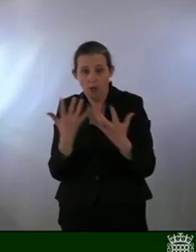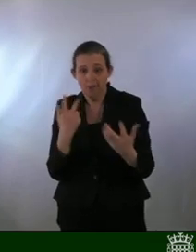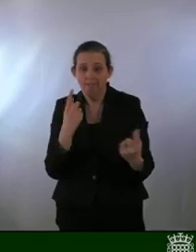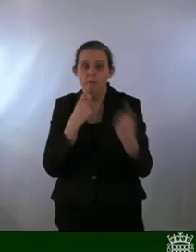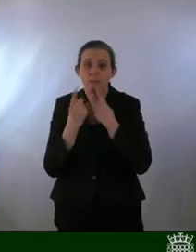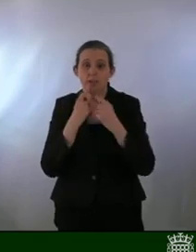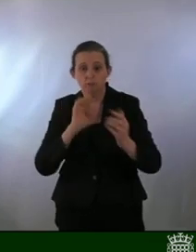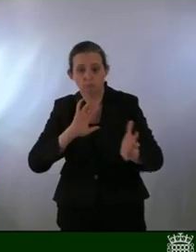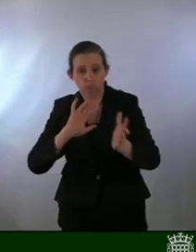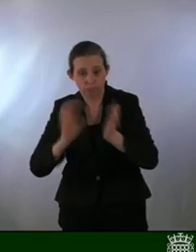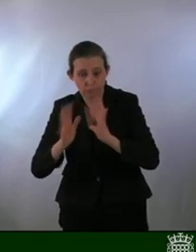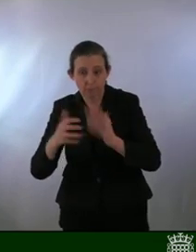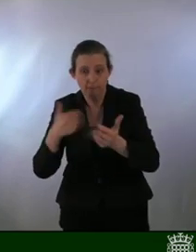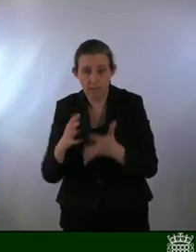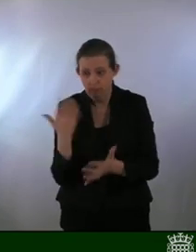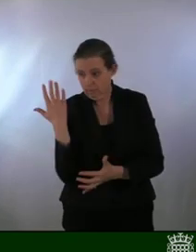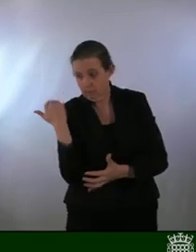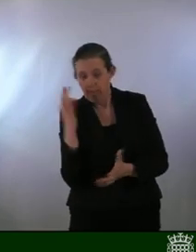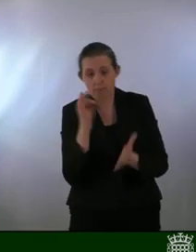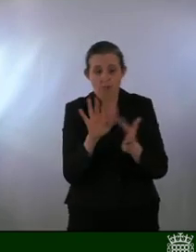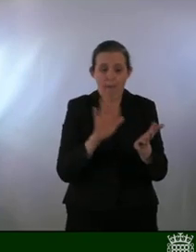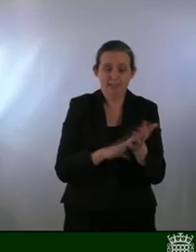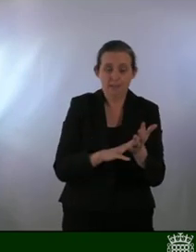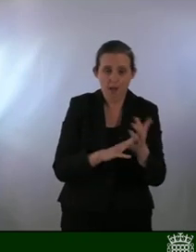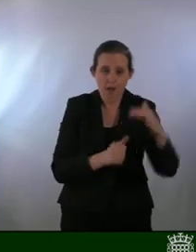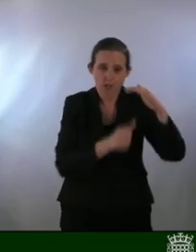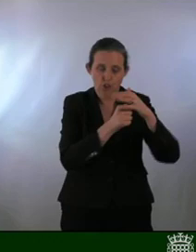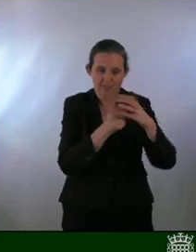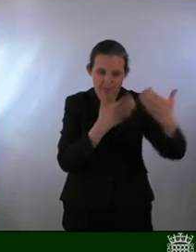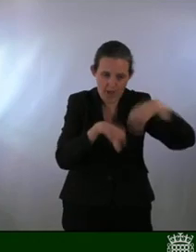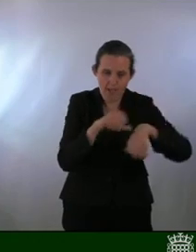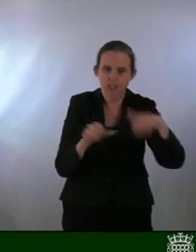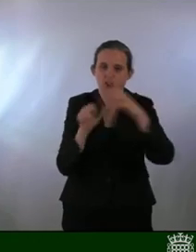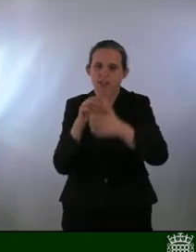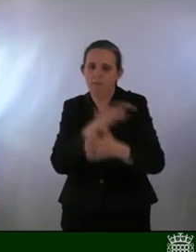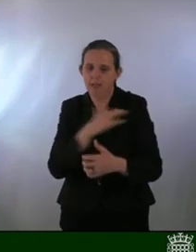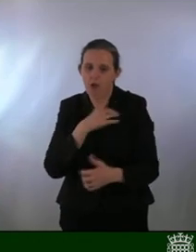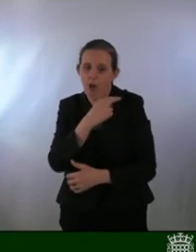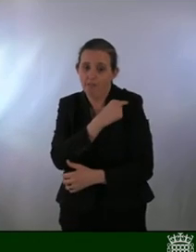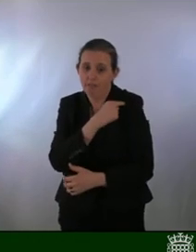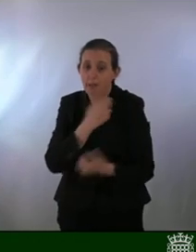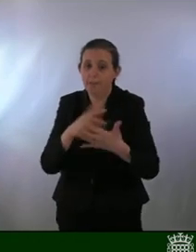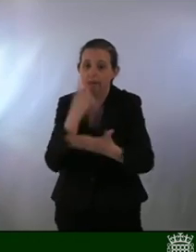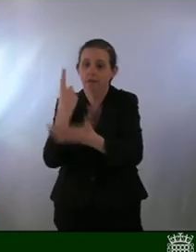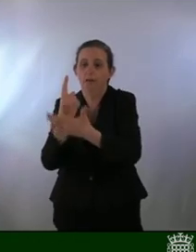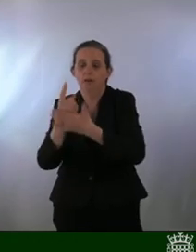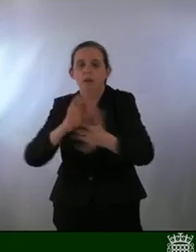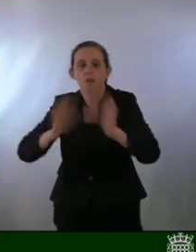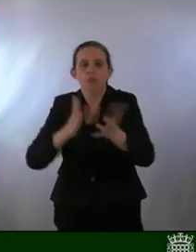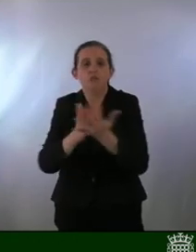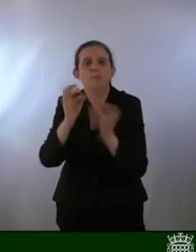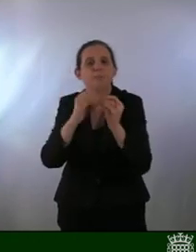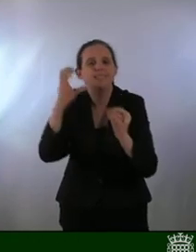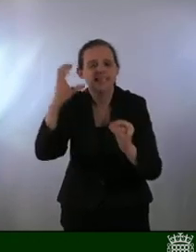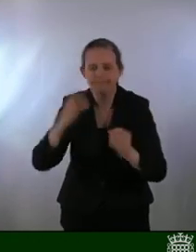I understand that the press conference that the Prime Minister gave today with the chief scientist and the Chief Medical Officer was also signed on the BBC. Jim